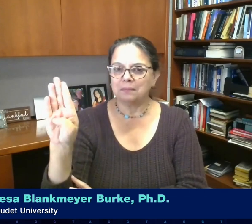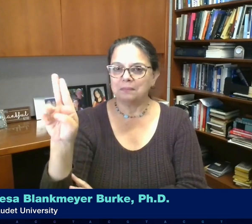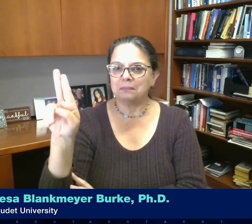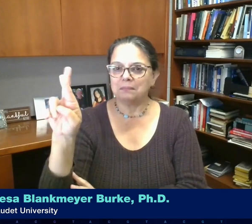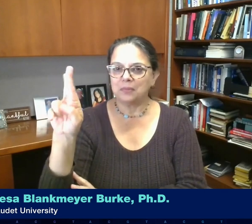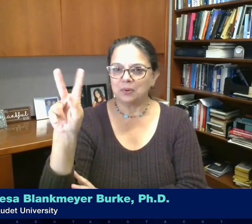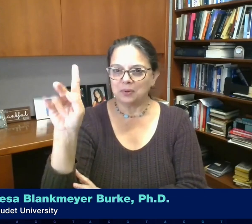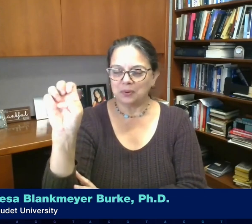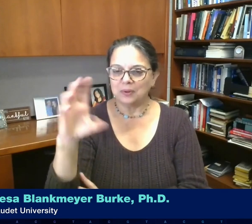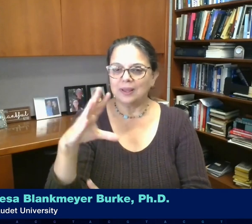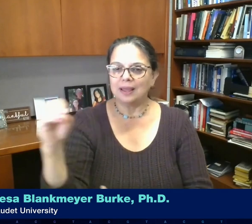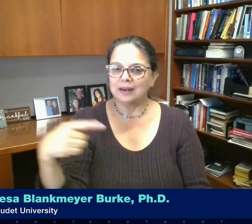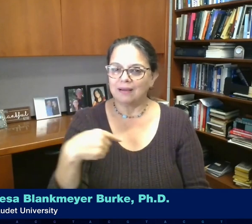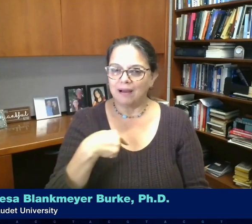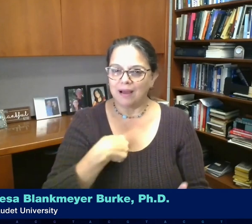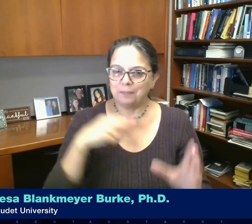Blankmeyer Burke,